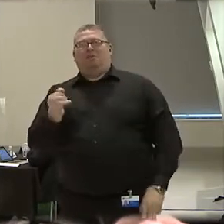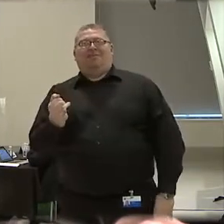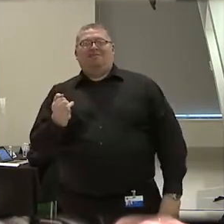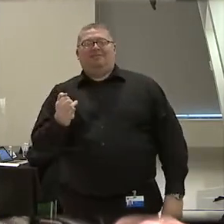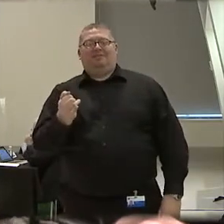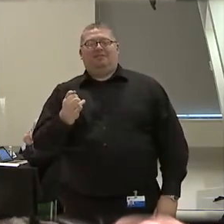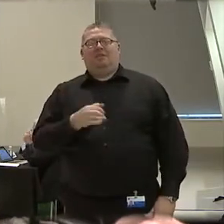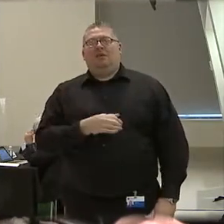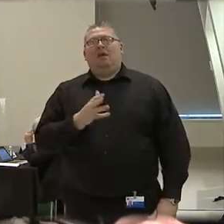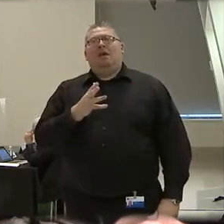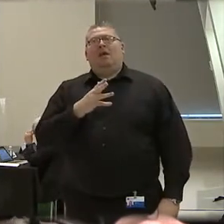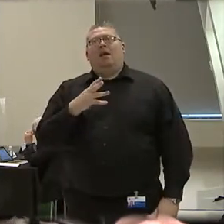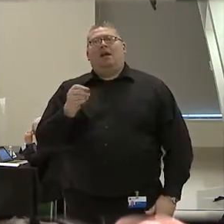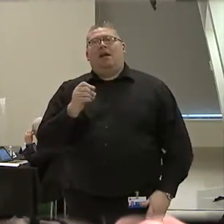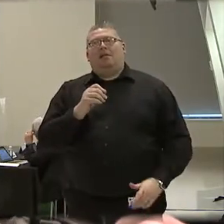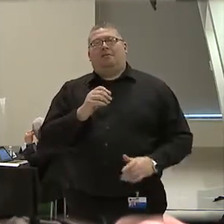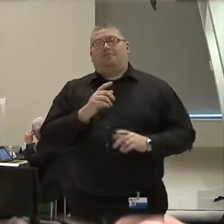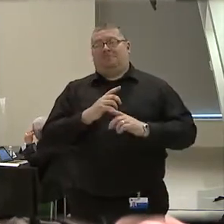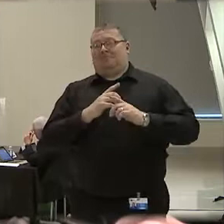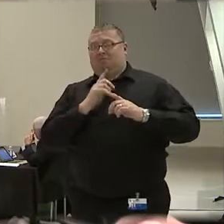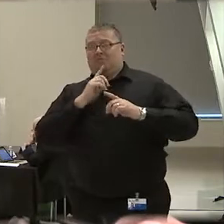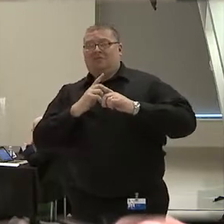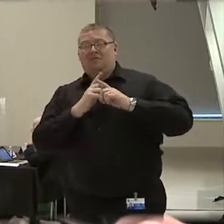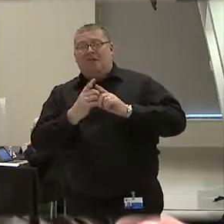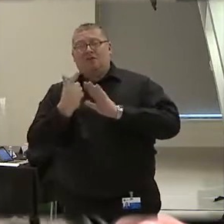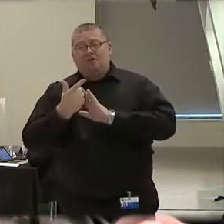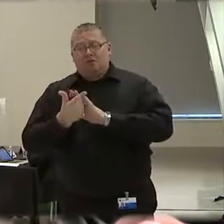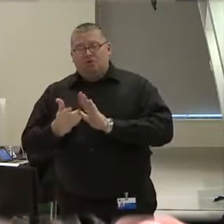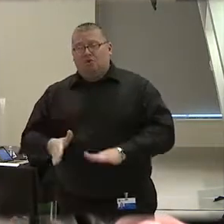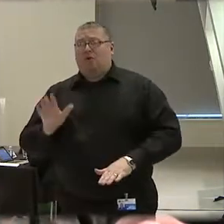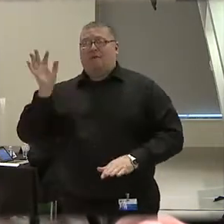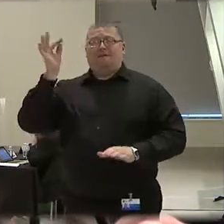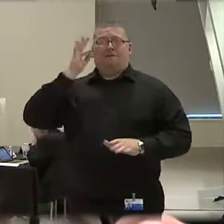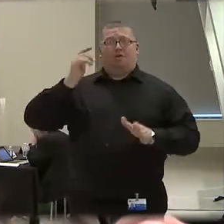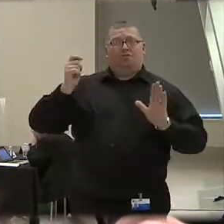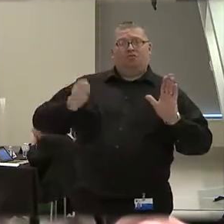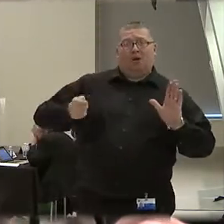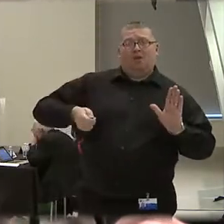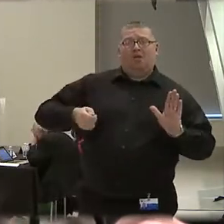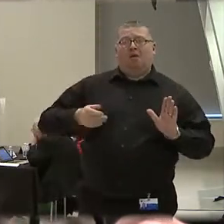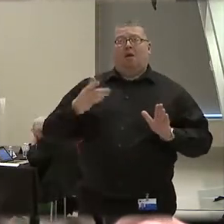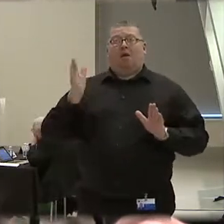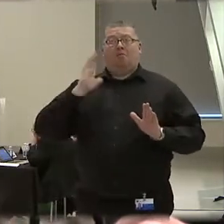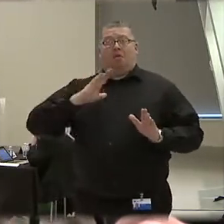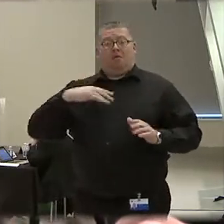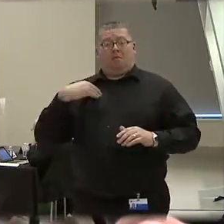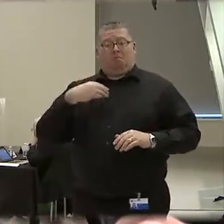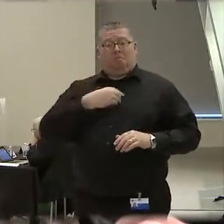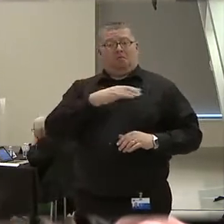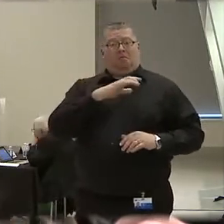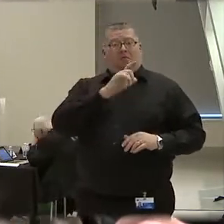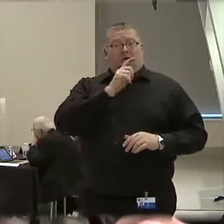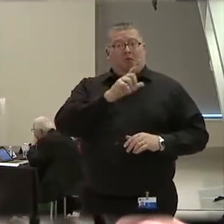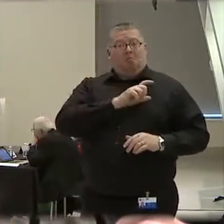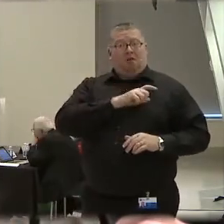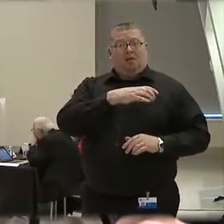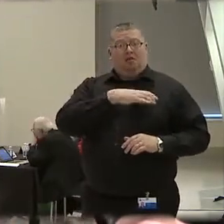know, and defense attorneys, federal judges, having them be members of the police commission and help